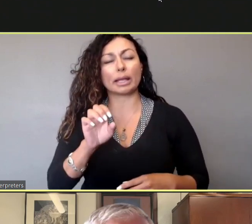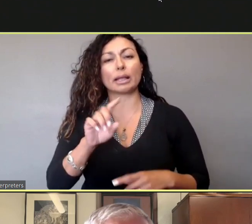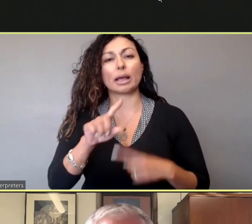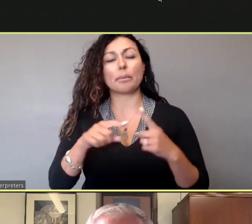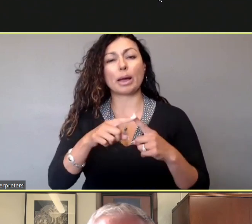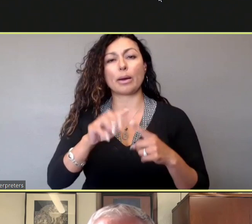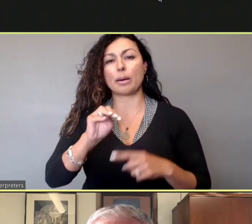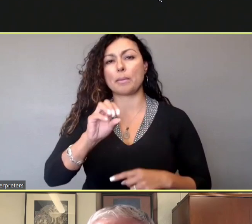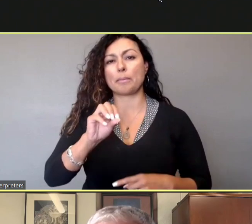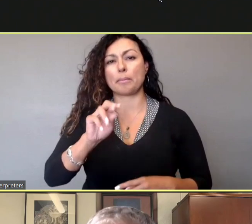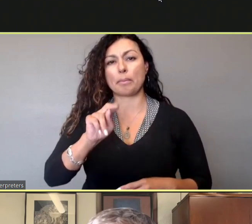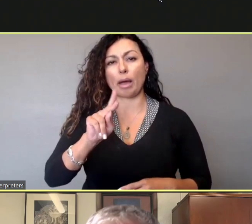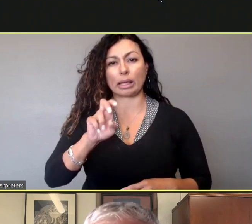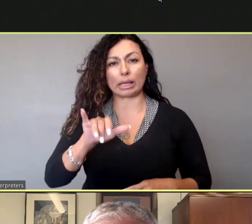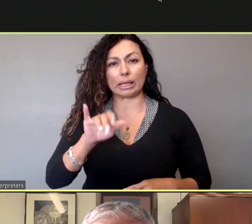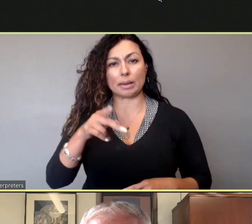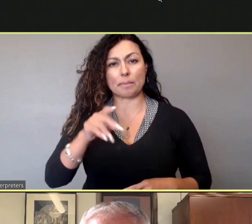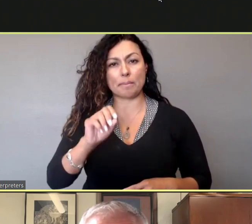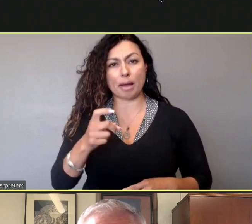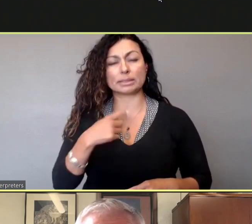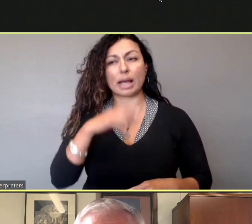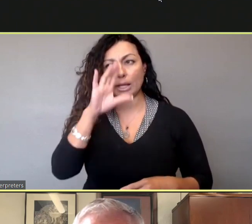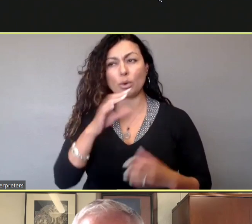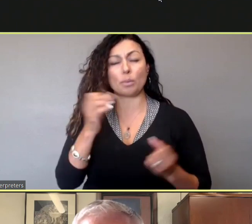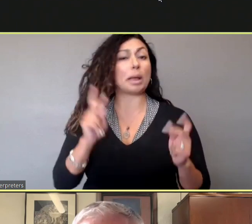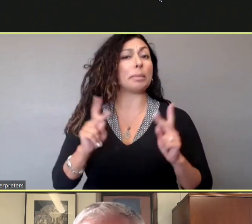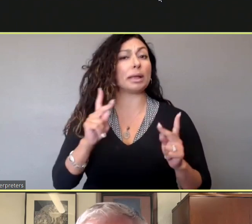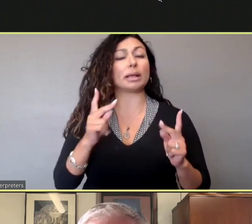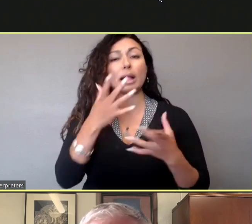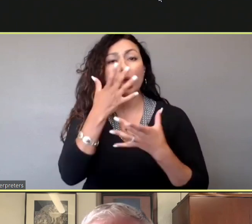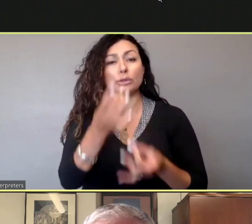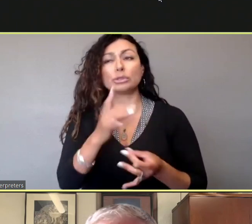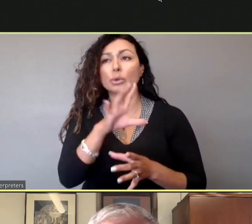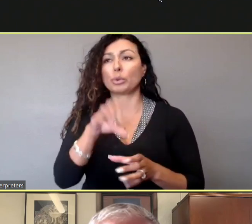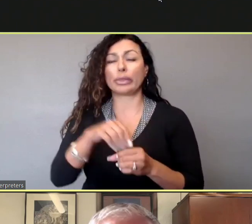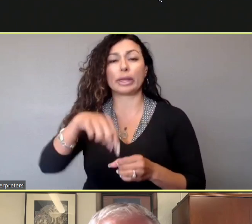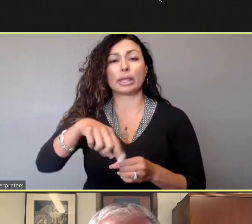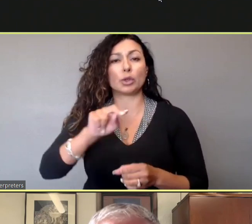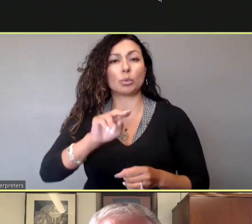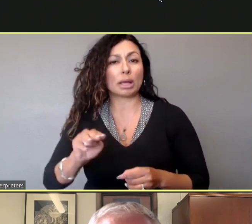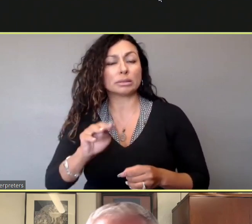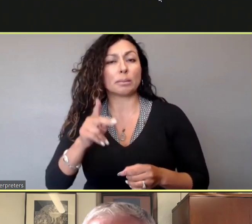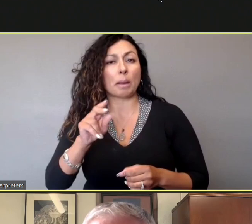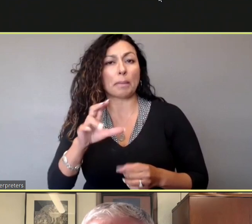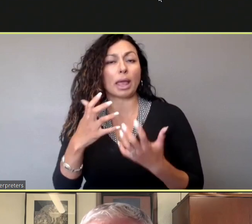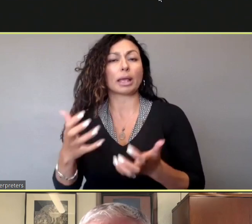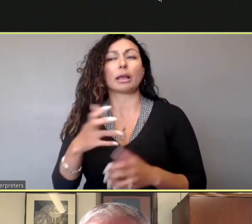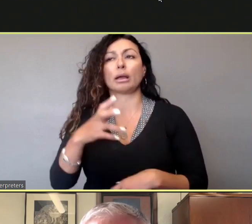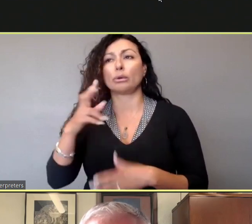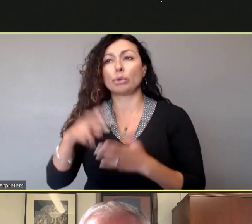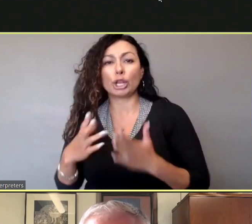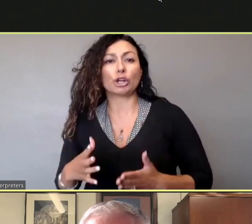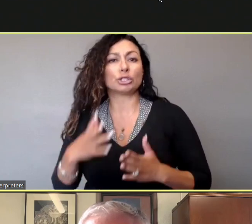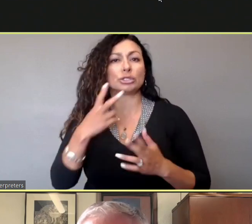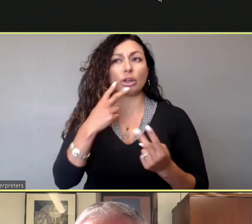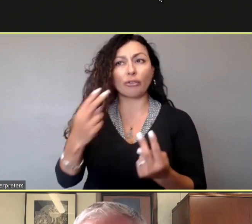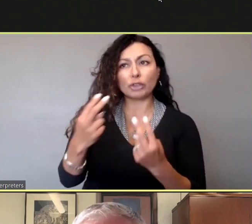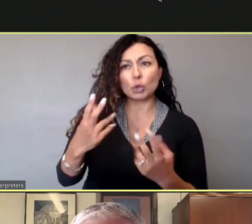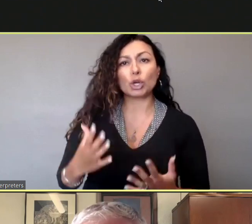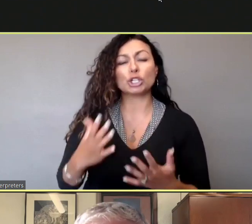monkeypox, because I know there's a lot of interest among the New Mexico public and your readers, viewers,